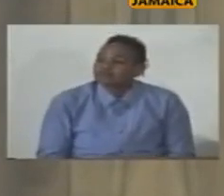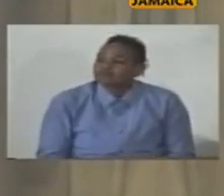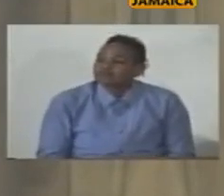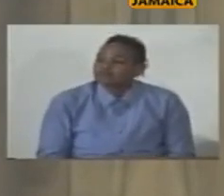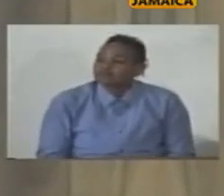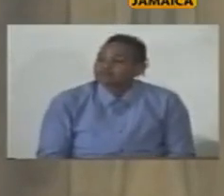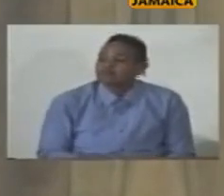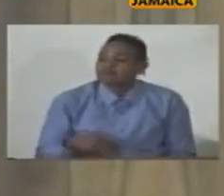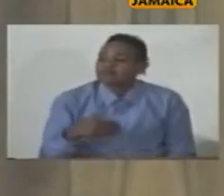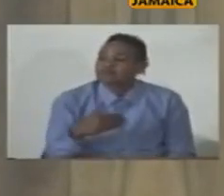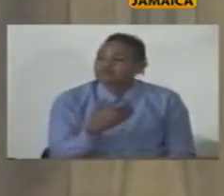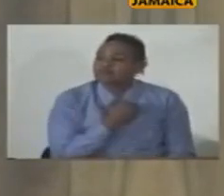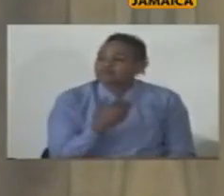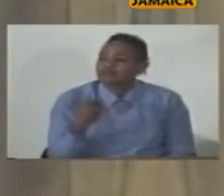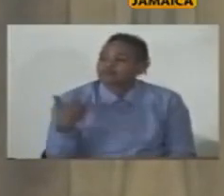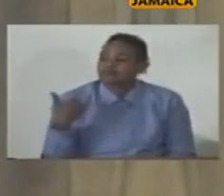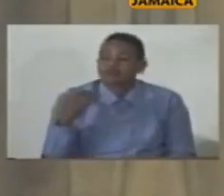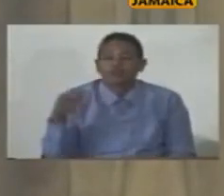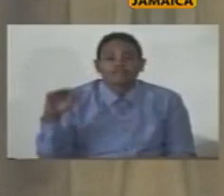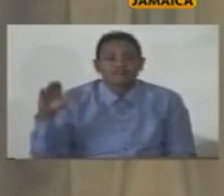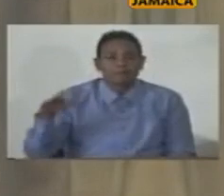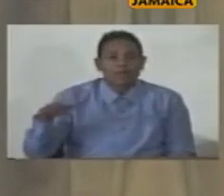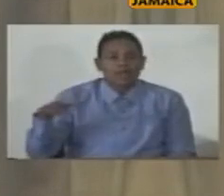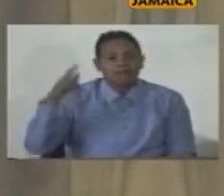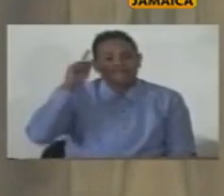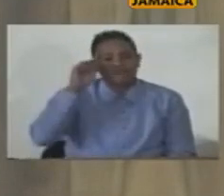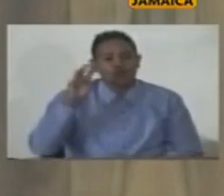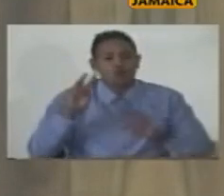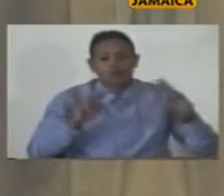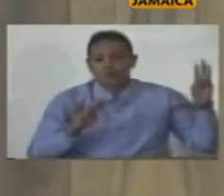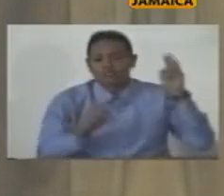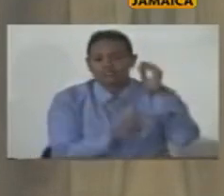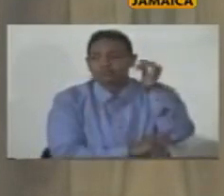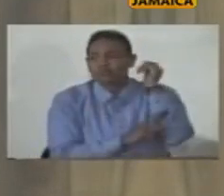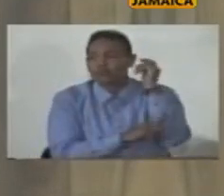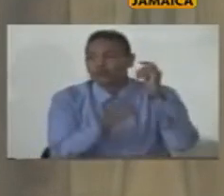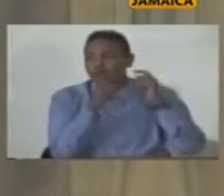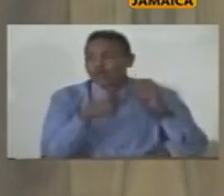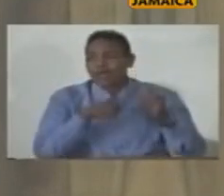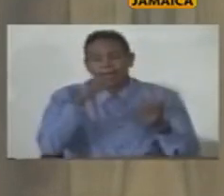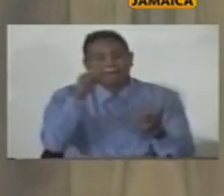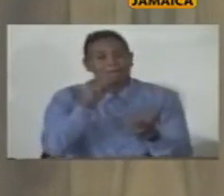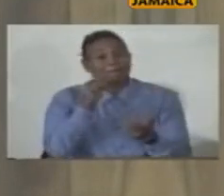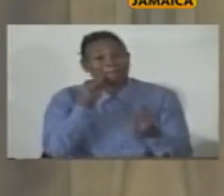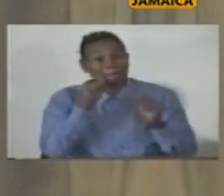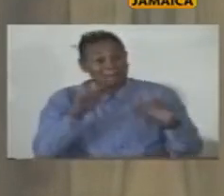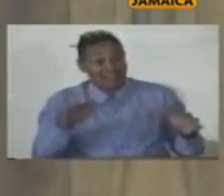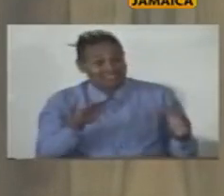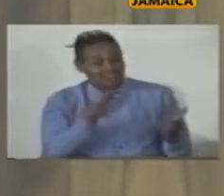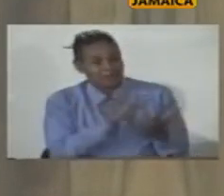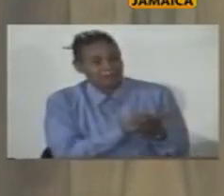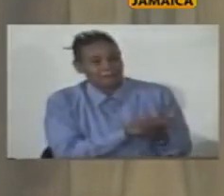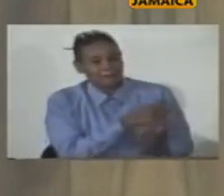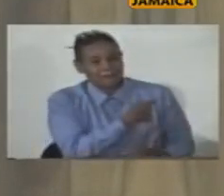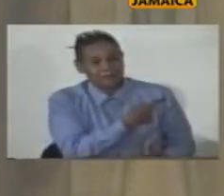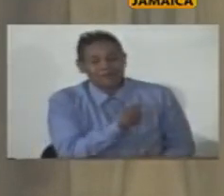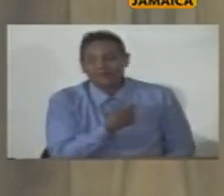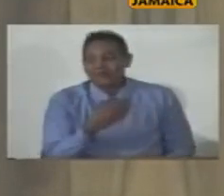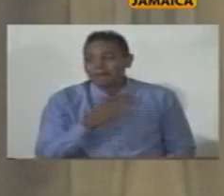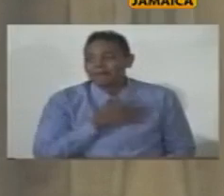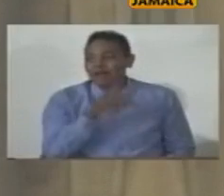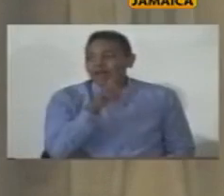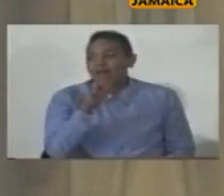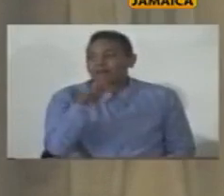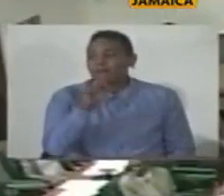To the Member of Parliament for West Portland, whom I'm blessed to be married to, my Poms, Thank